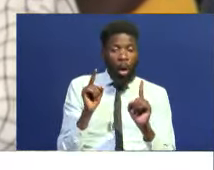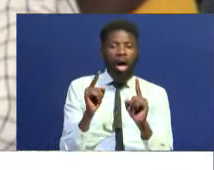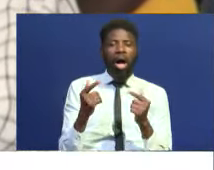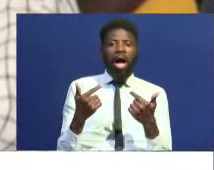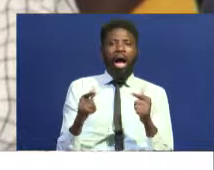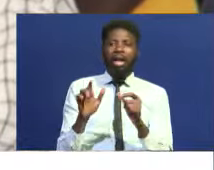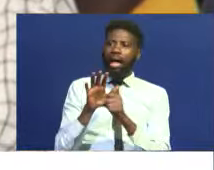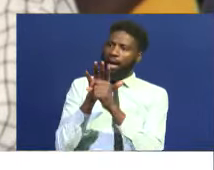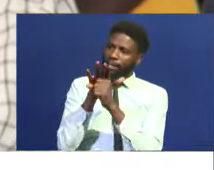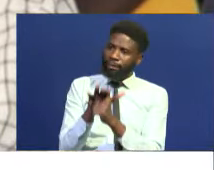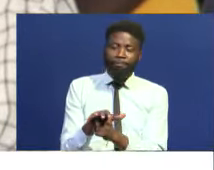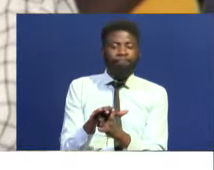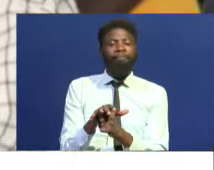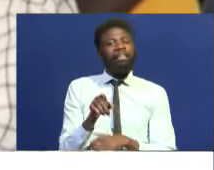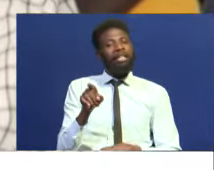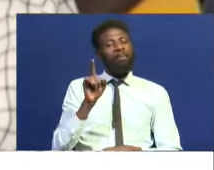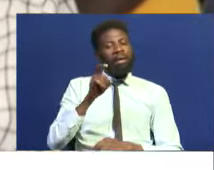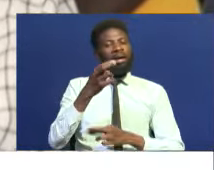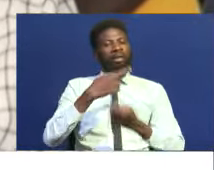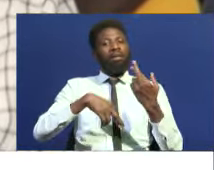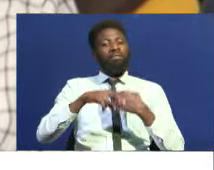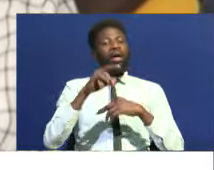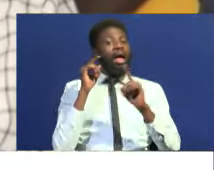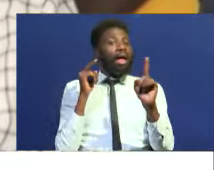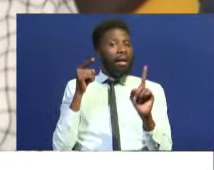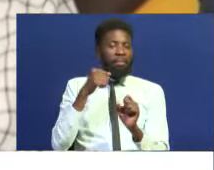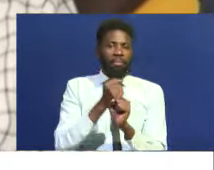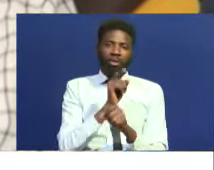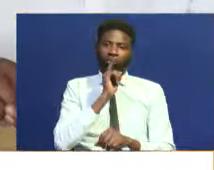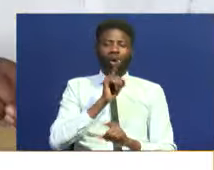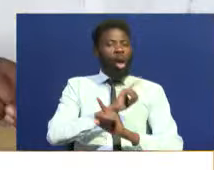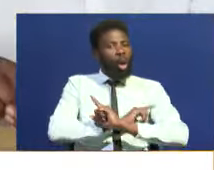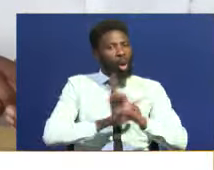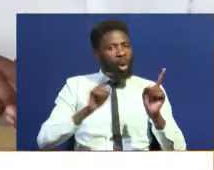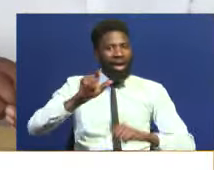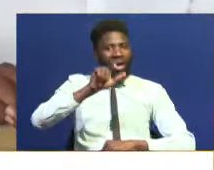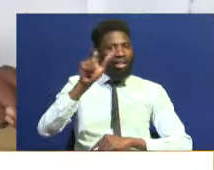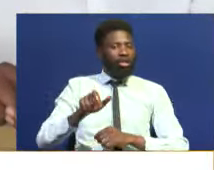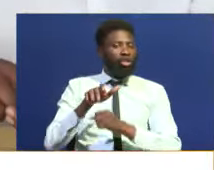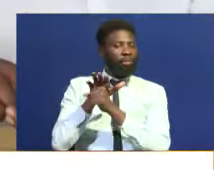will ensure that there is no region or sub-region that is marginalized on development.